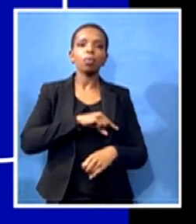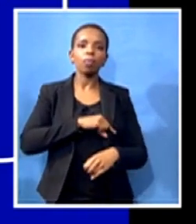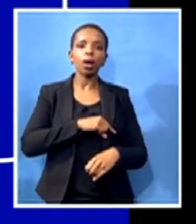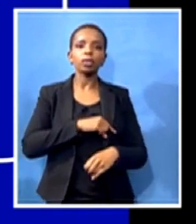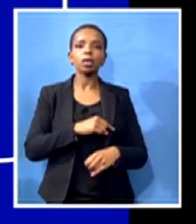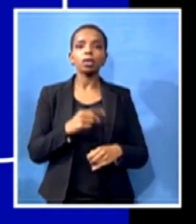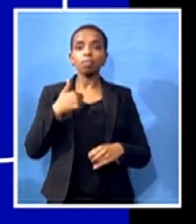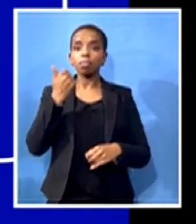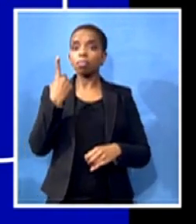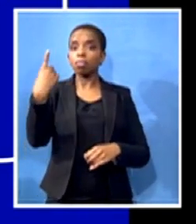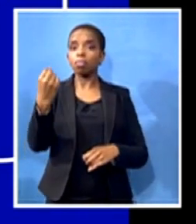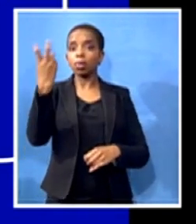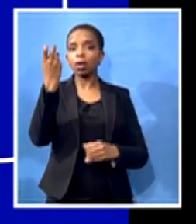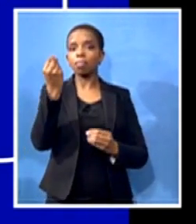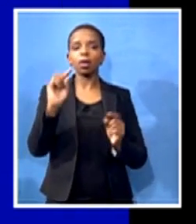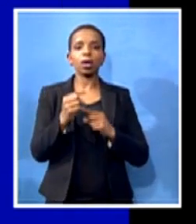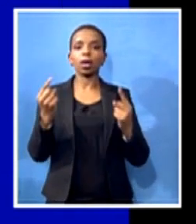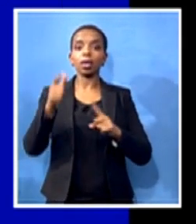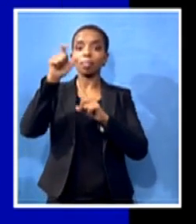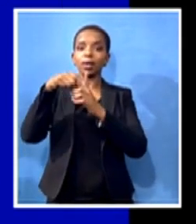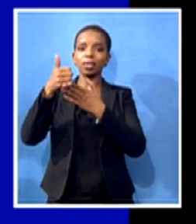The next quote.